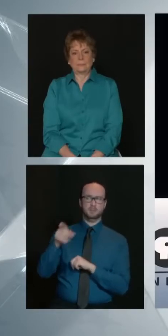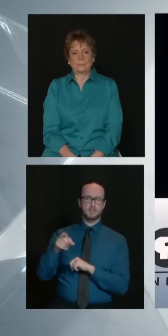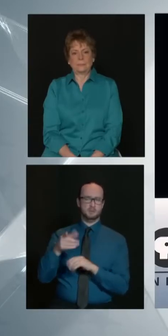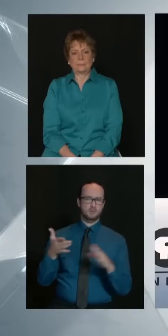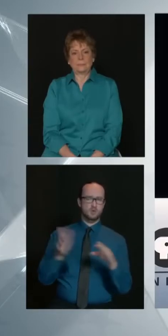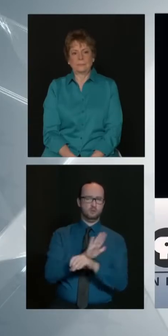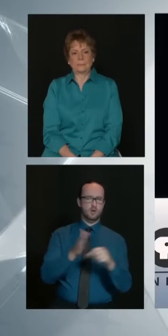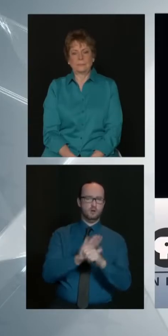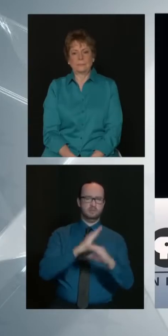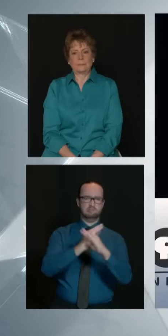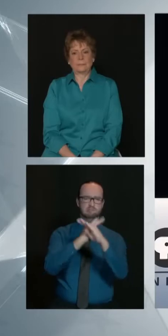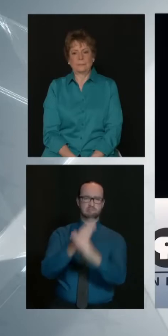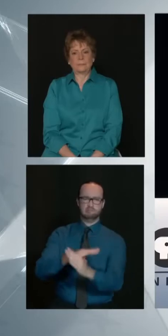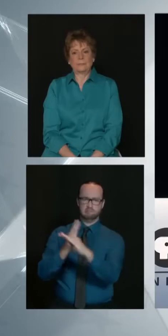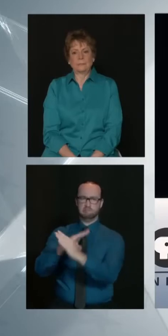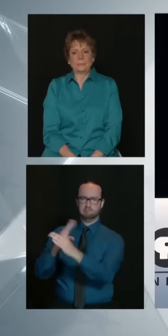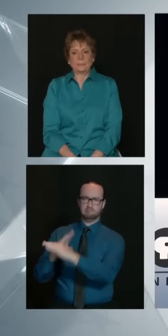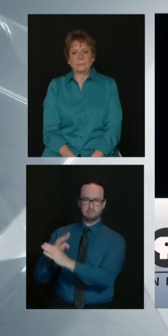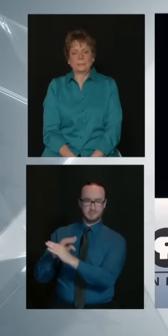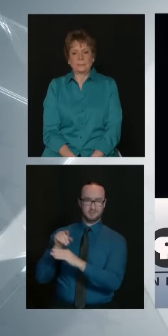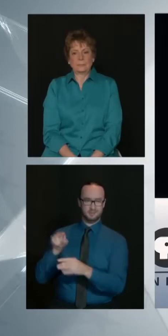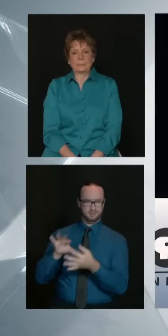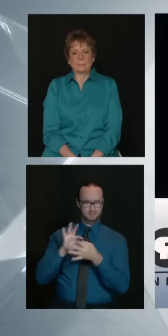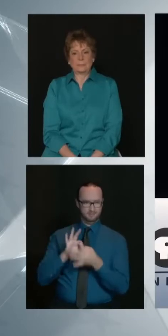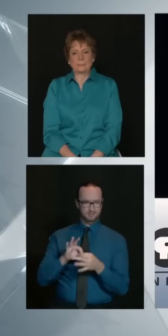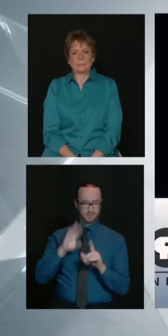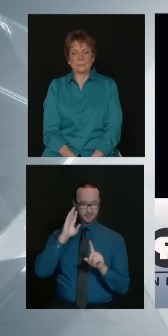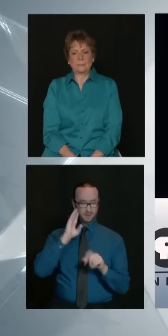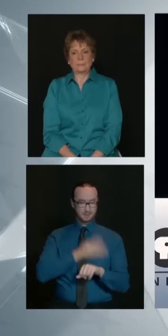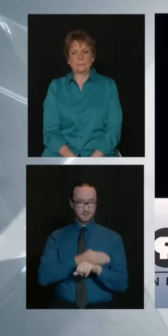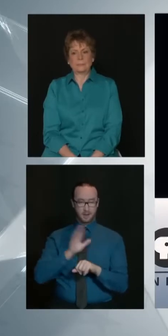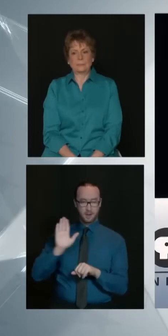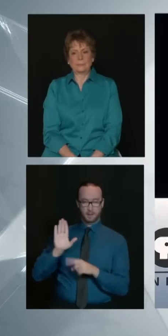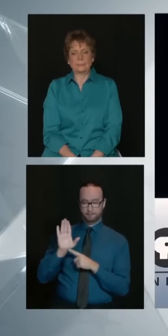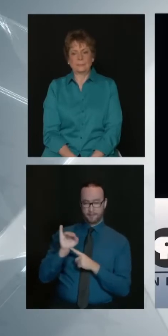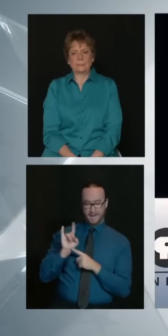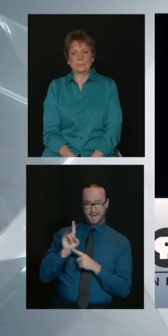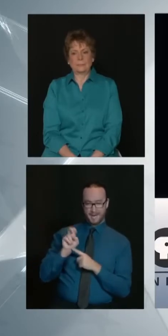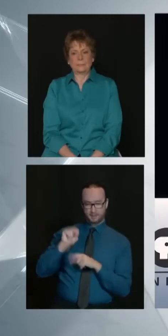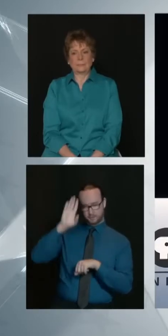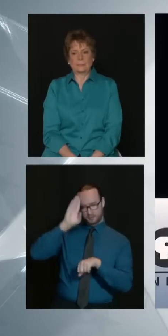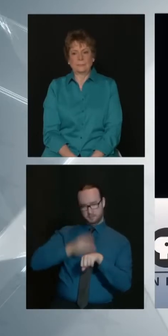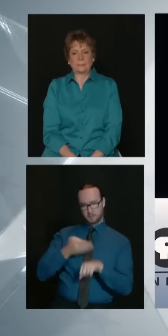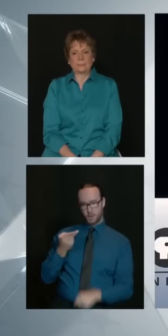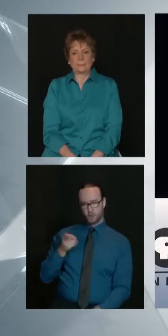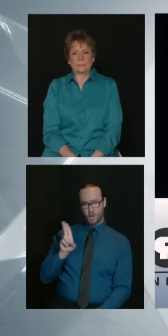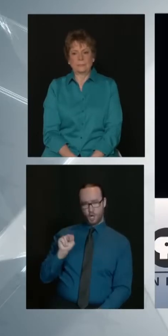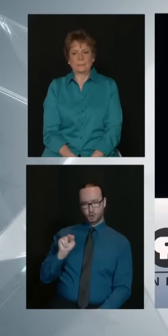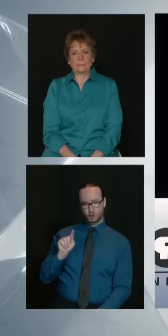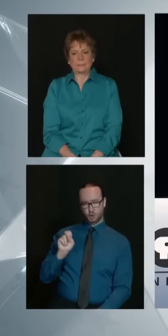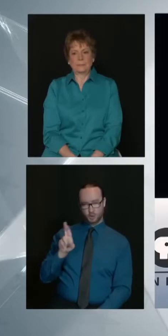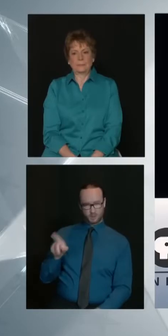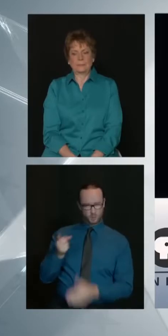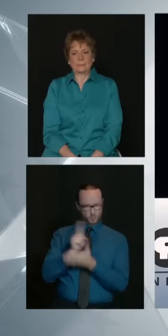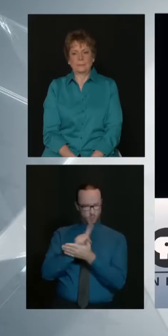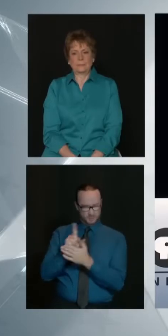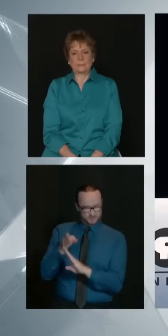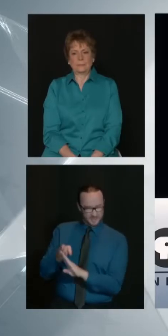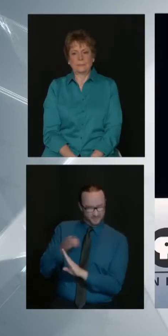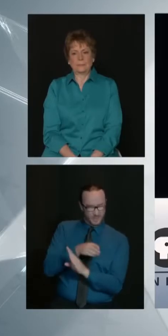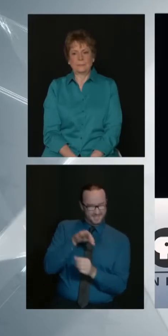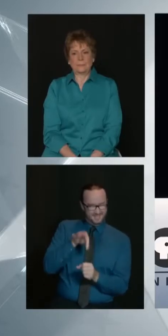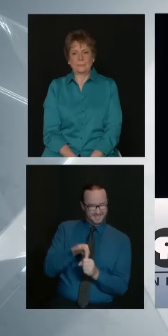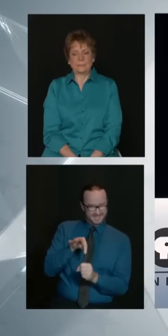Biden's crimes in the weeks before the 2020 election. And so millions of Americans didn't get to read about that. They didn't get to read